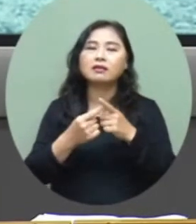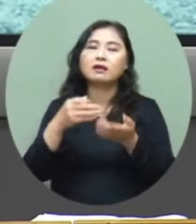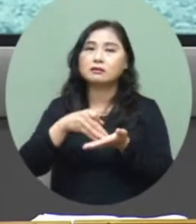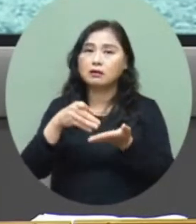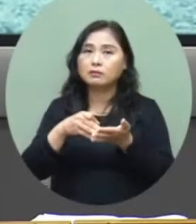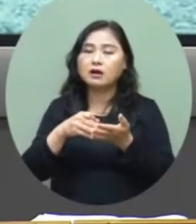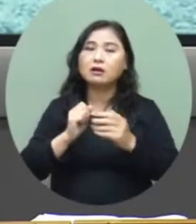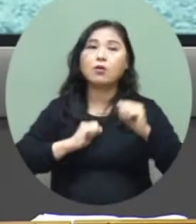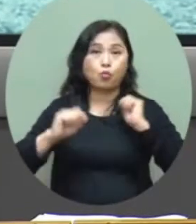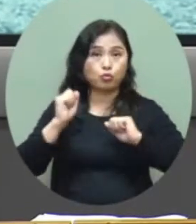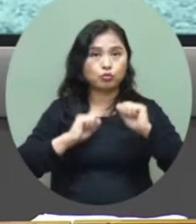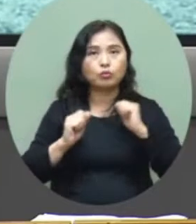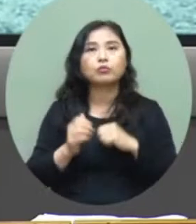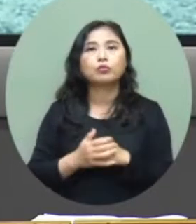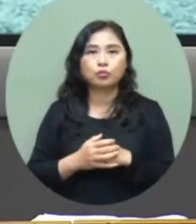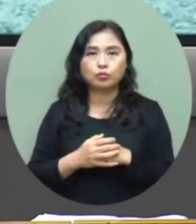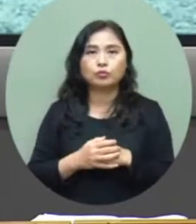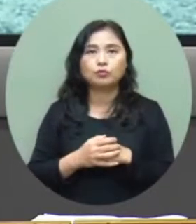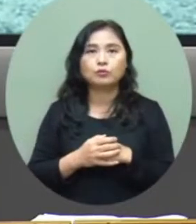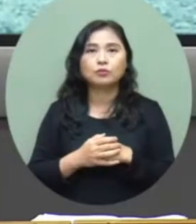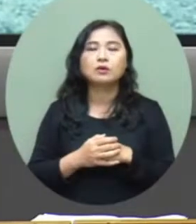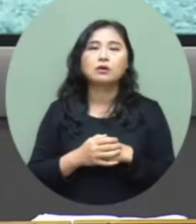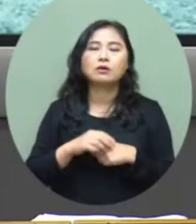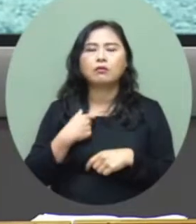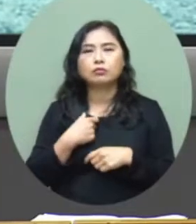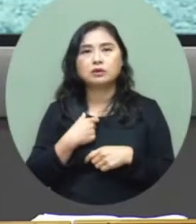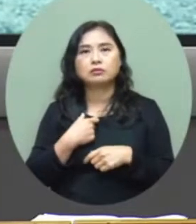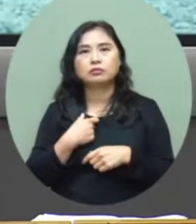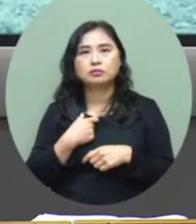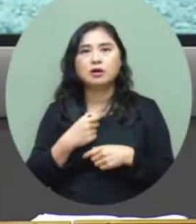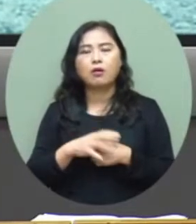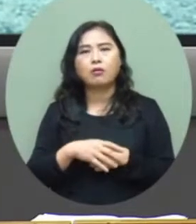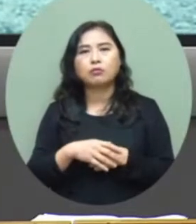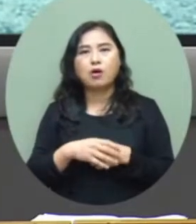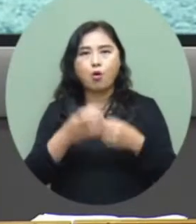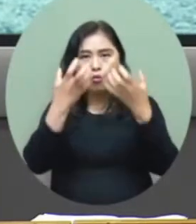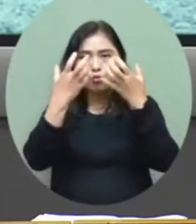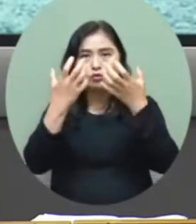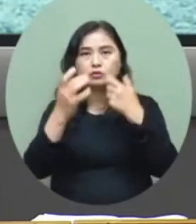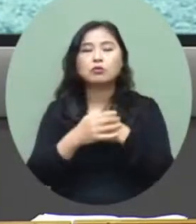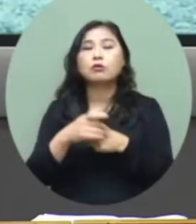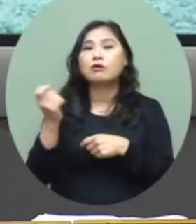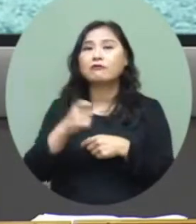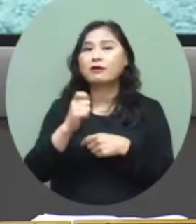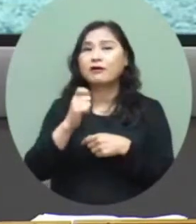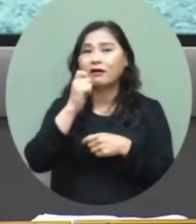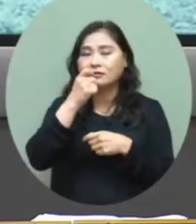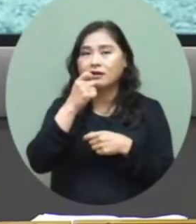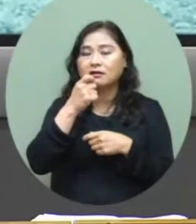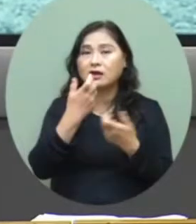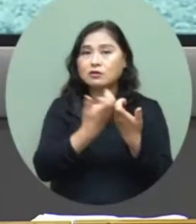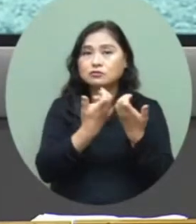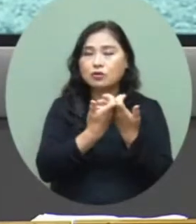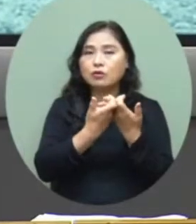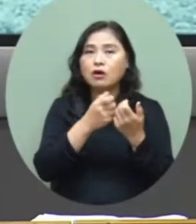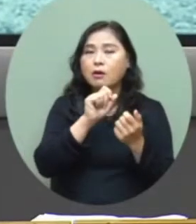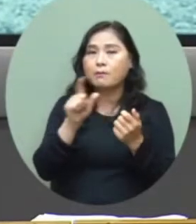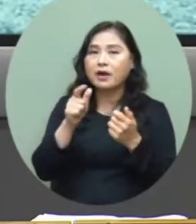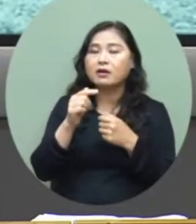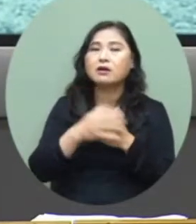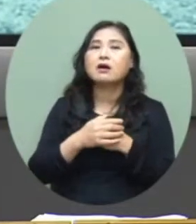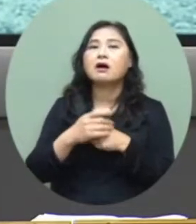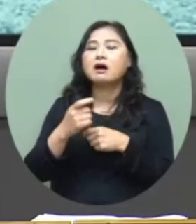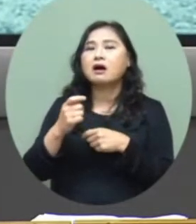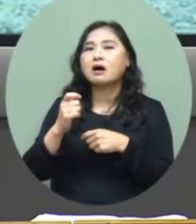We observe more PCR tests positive than RAT today, probably because we have passed the